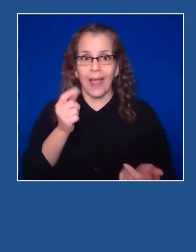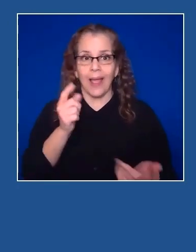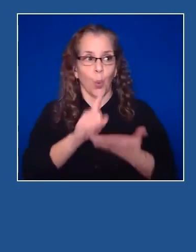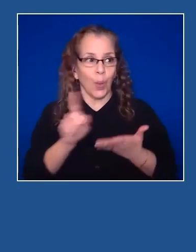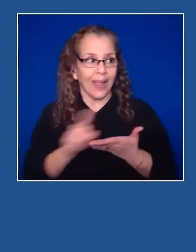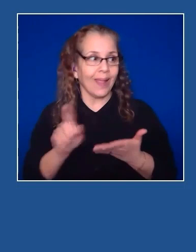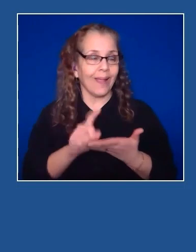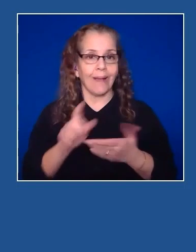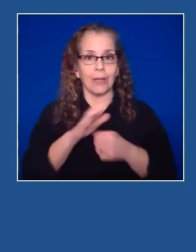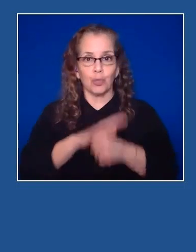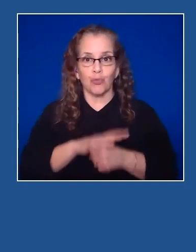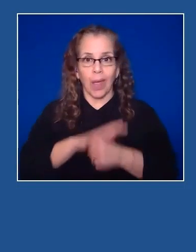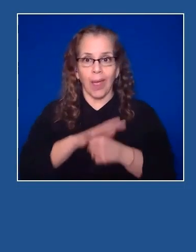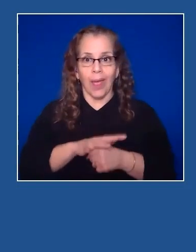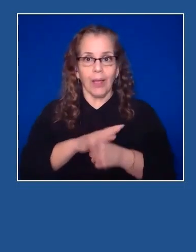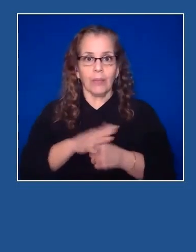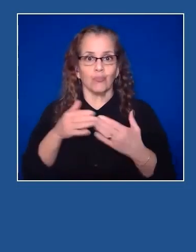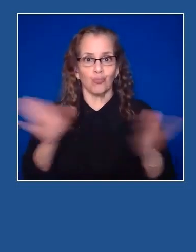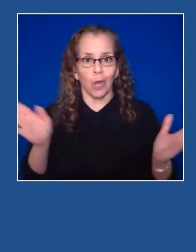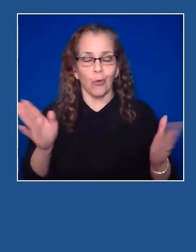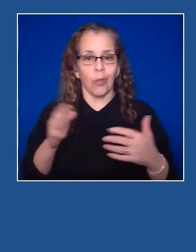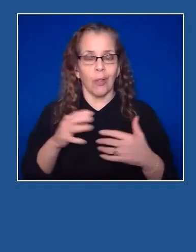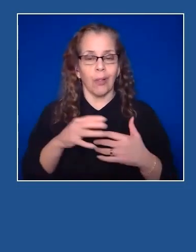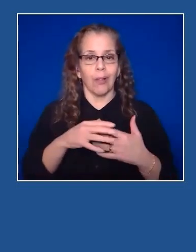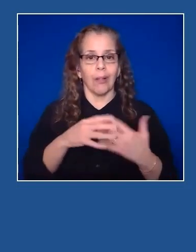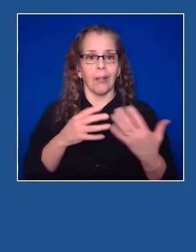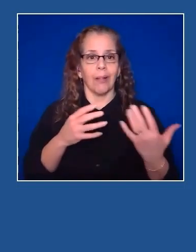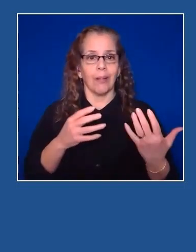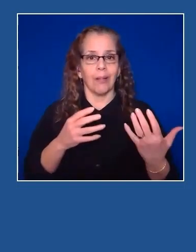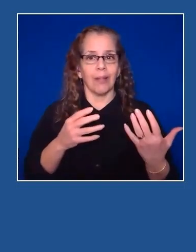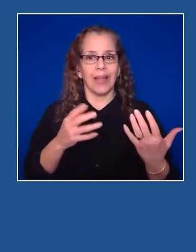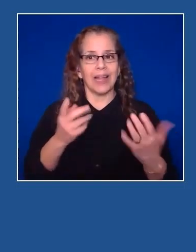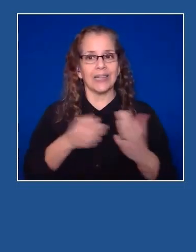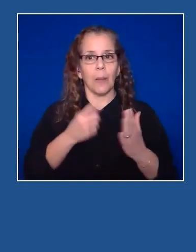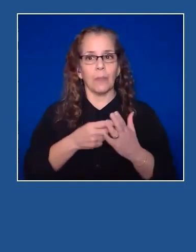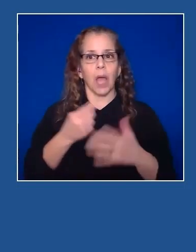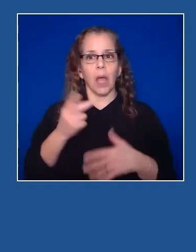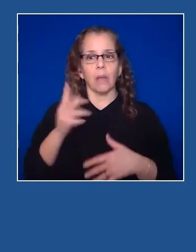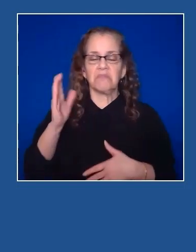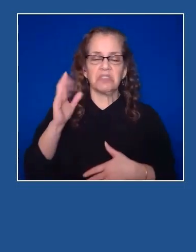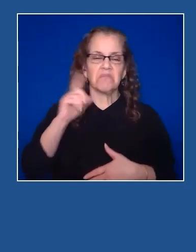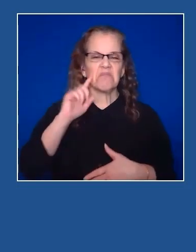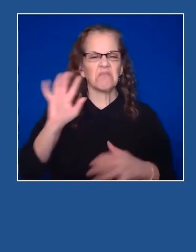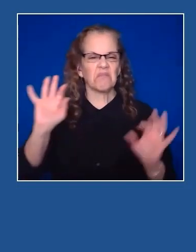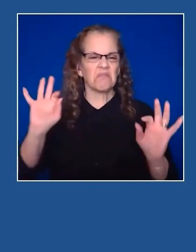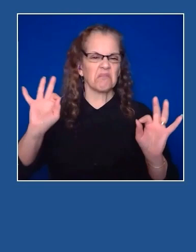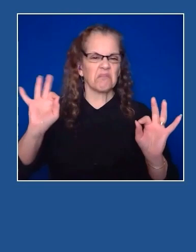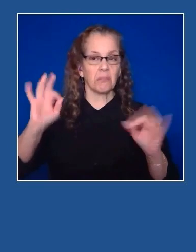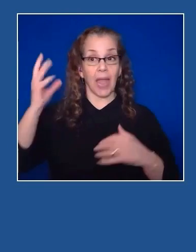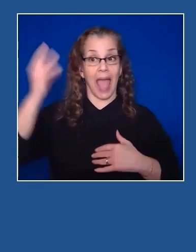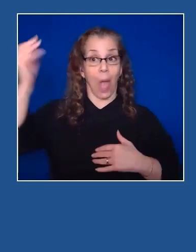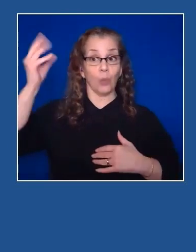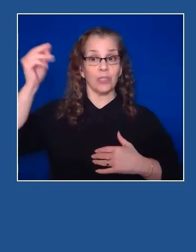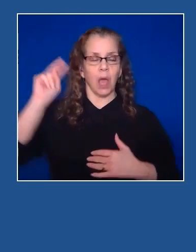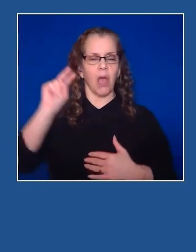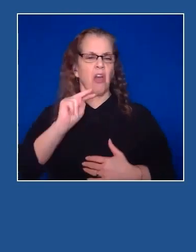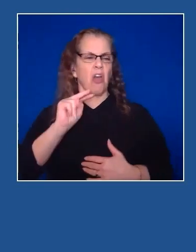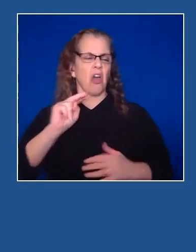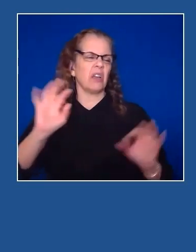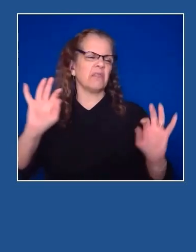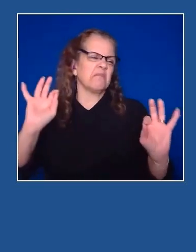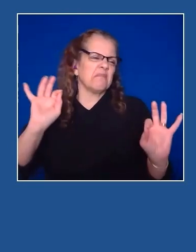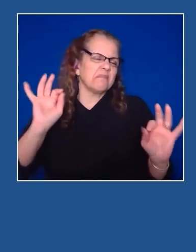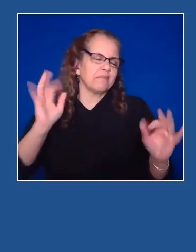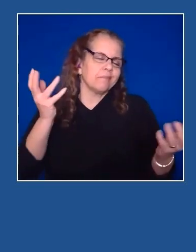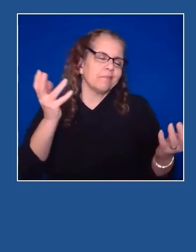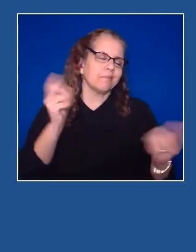then something that looks like a minor inconvenience from the outside looks like a minor inconvenience, of course,